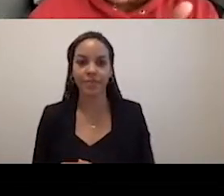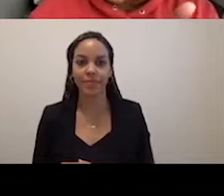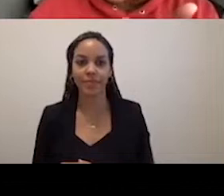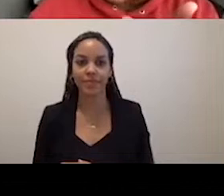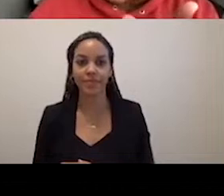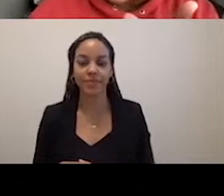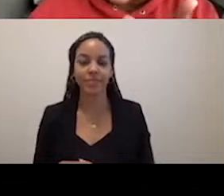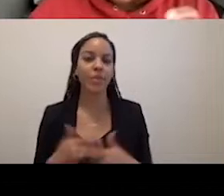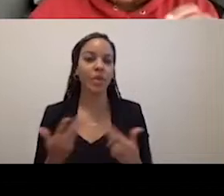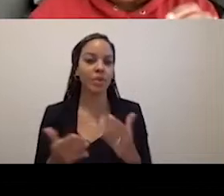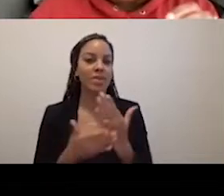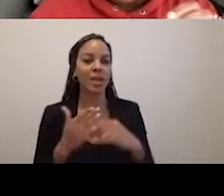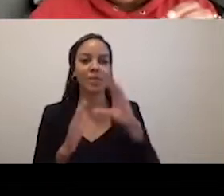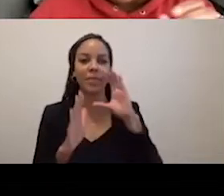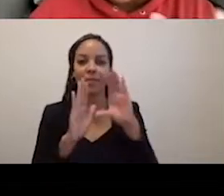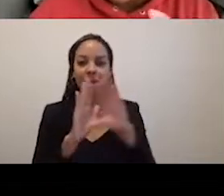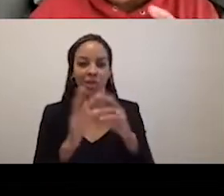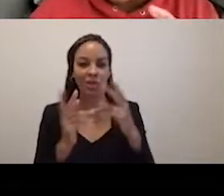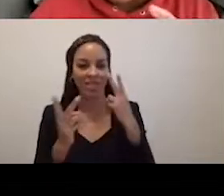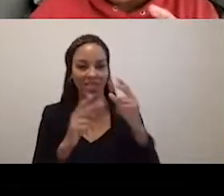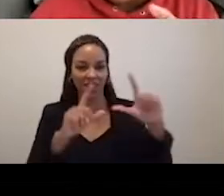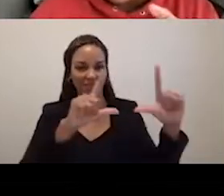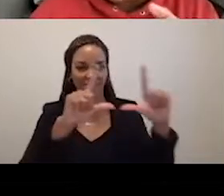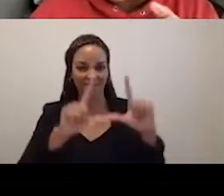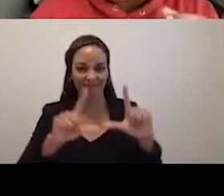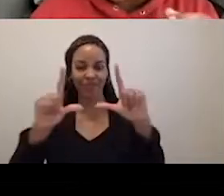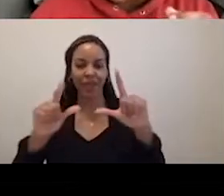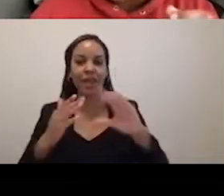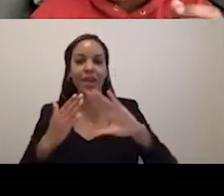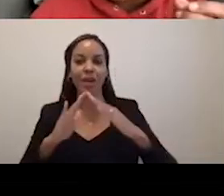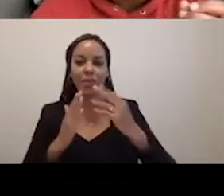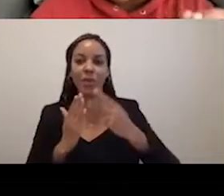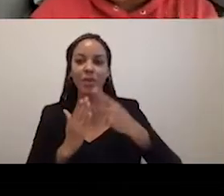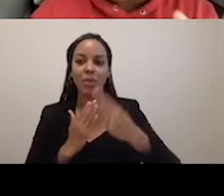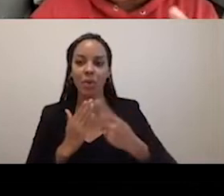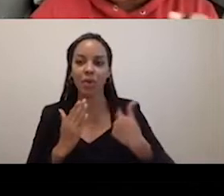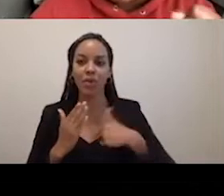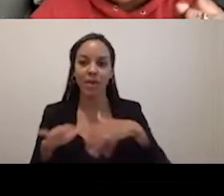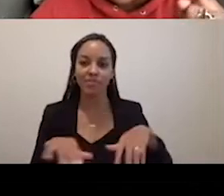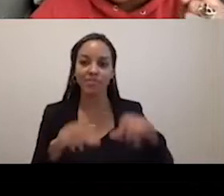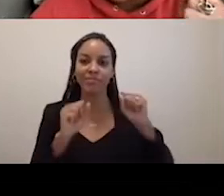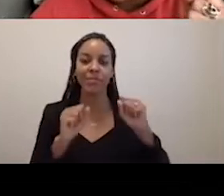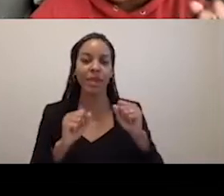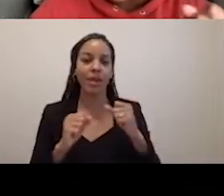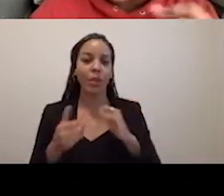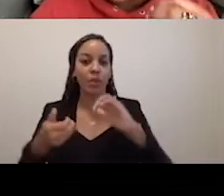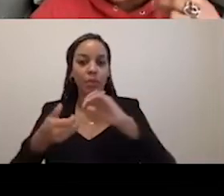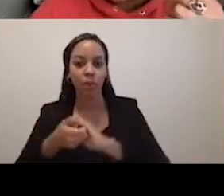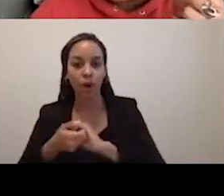These are some images of some of the community programs that we've done. We partnered around